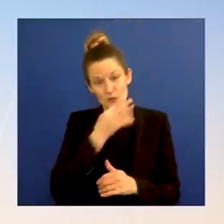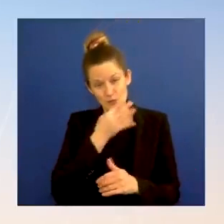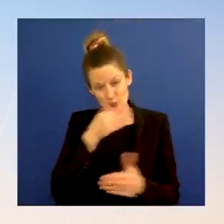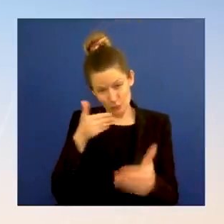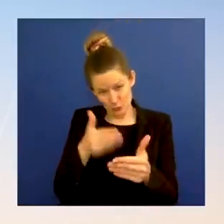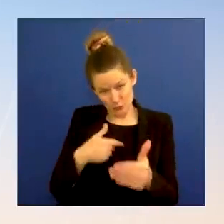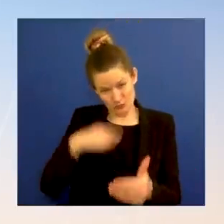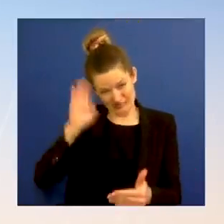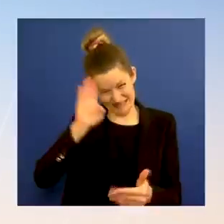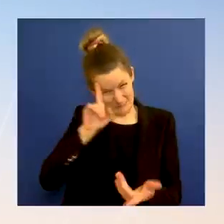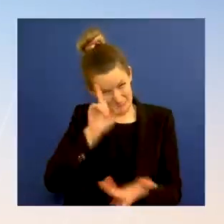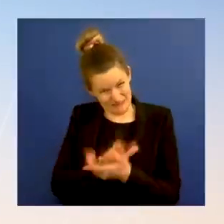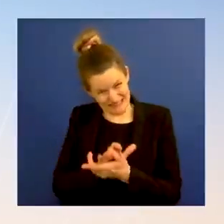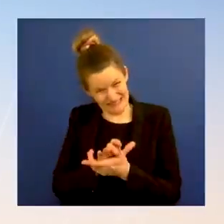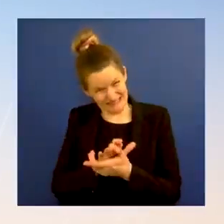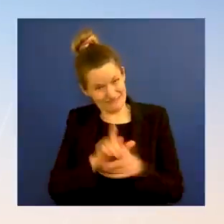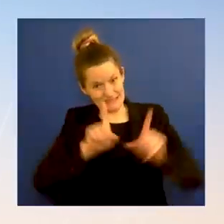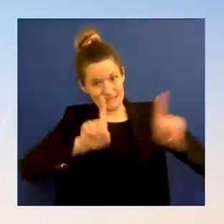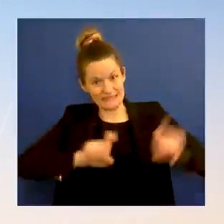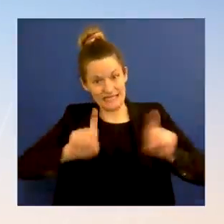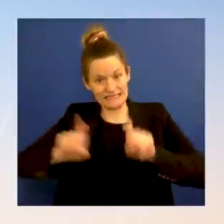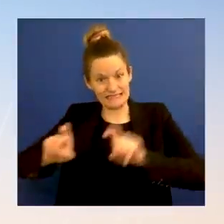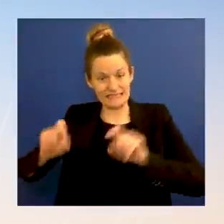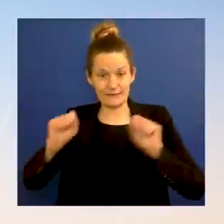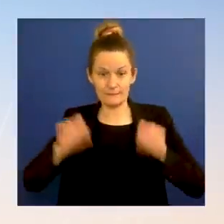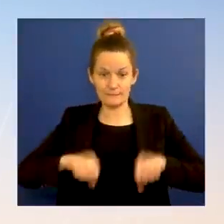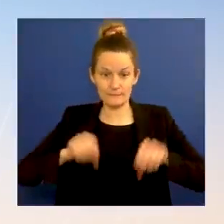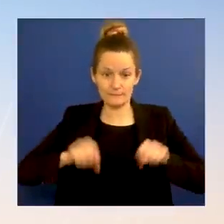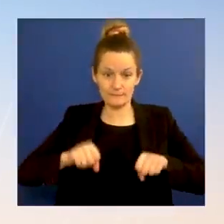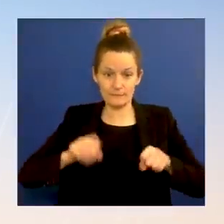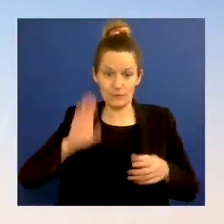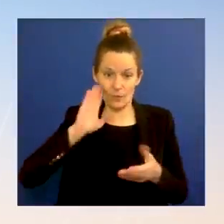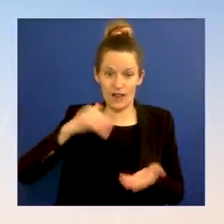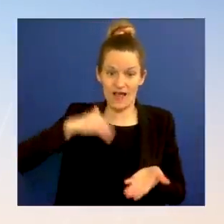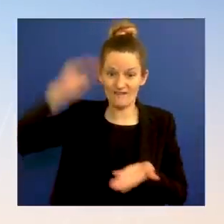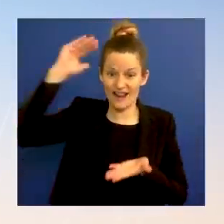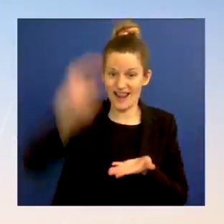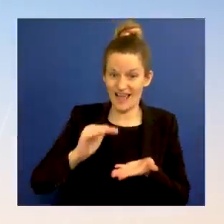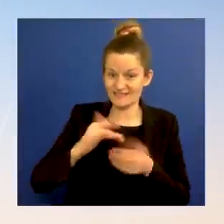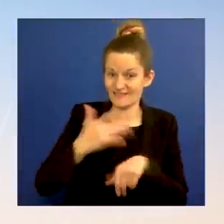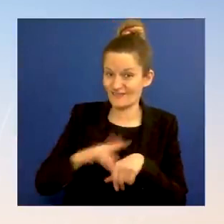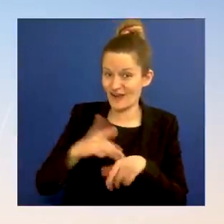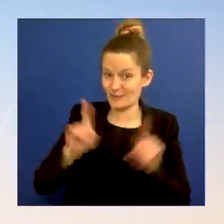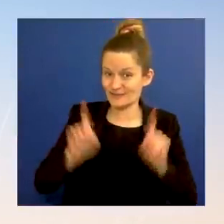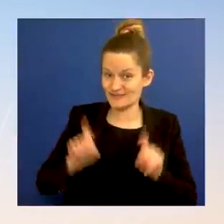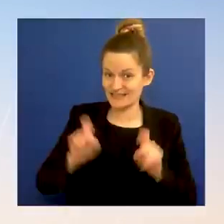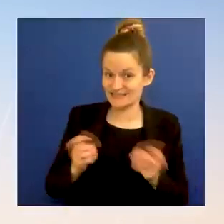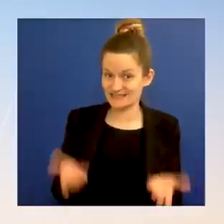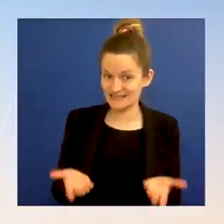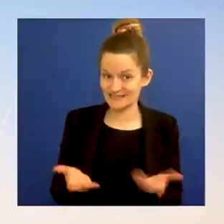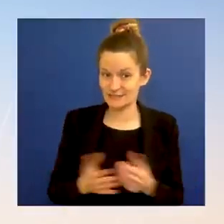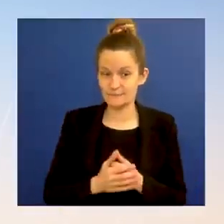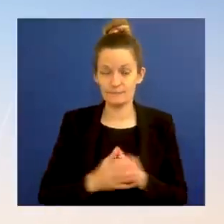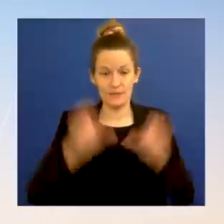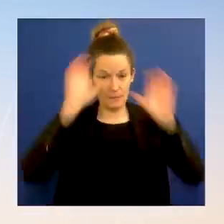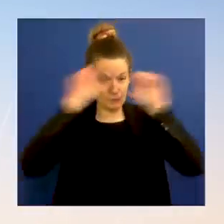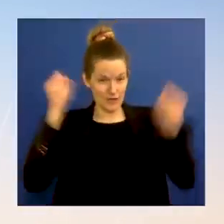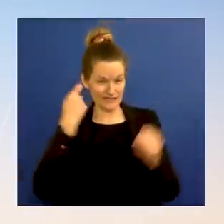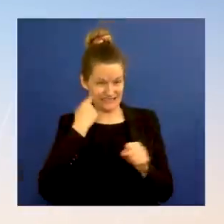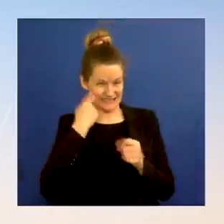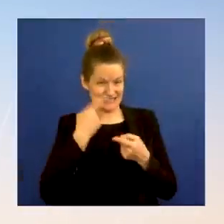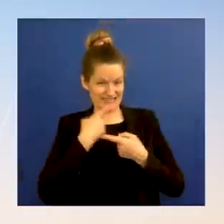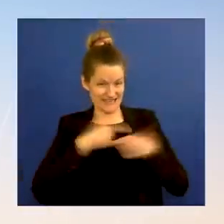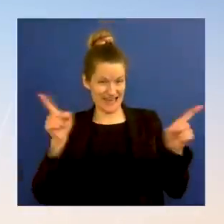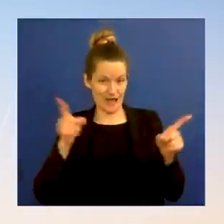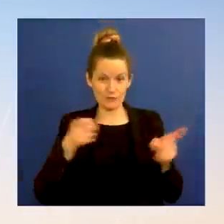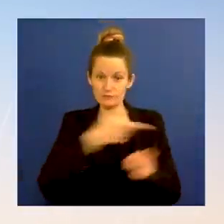soon. And as I would note in the President's State of the Union, he also announced the American people can order more tests. So there, we obviously want to meet that demand. Given